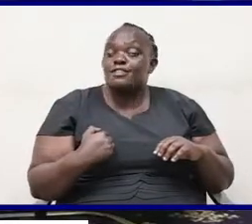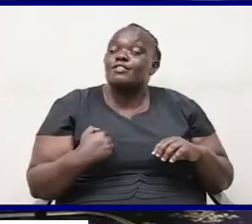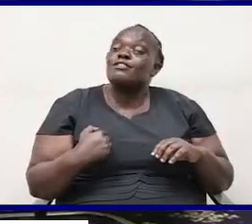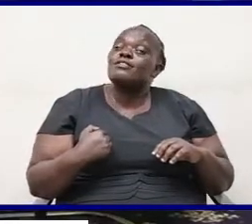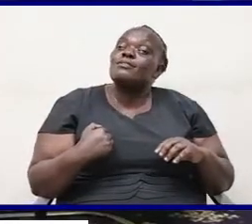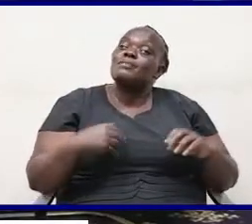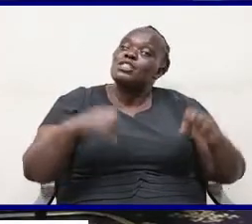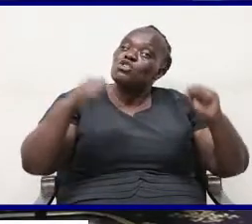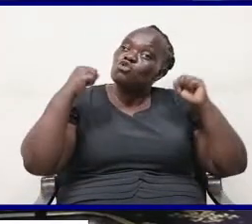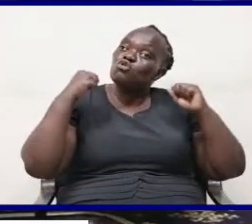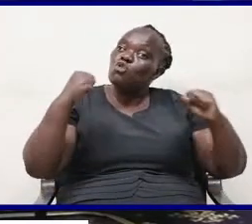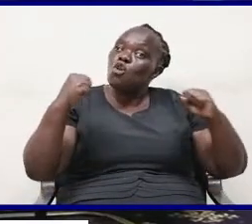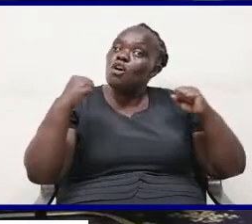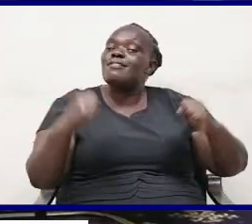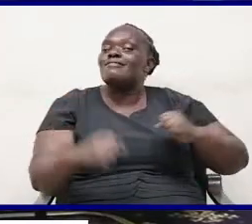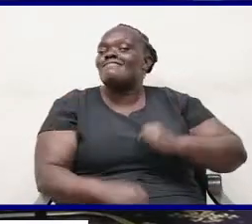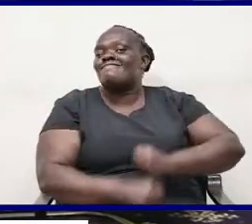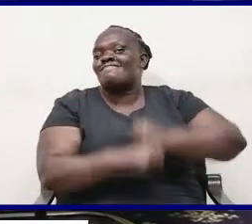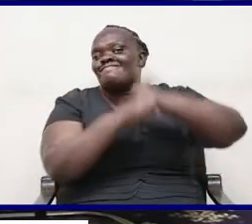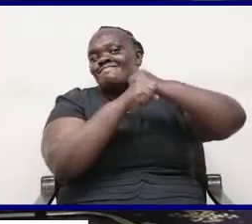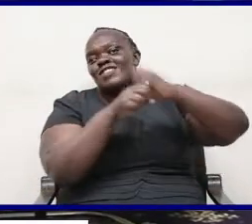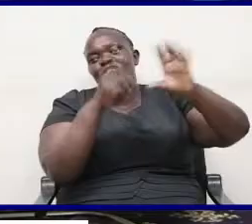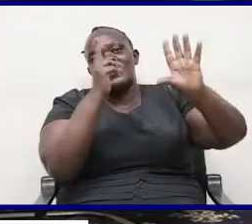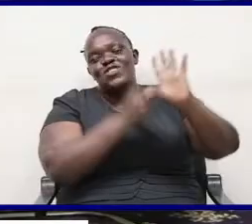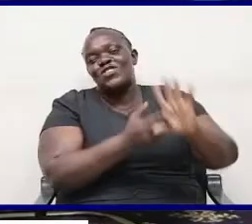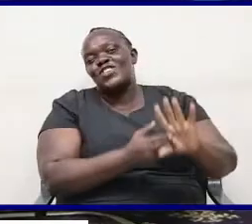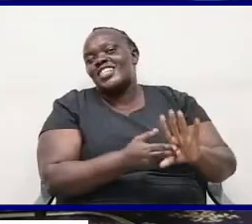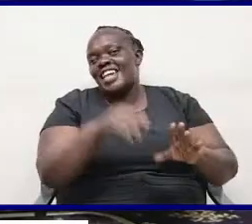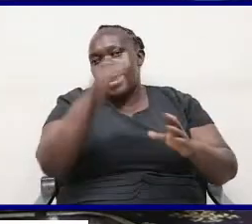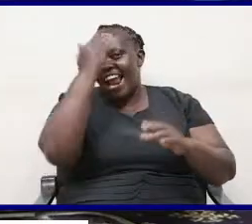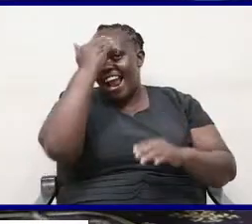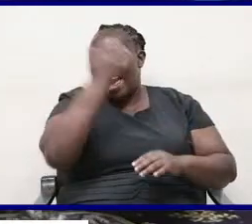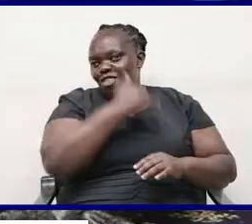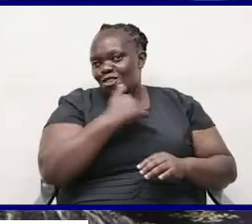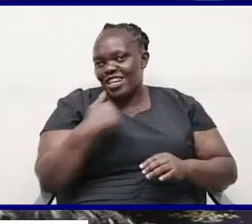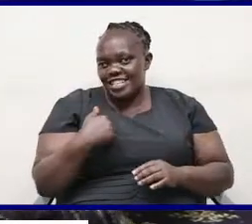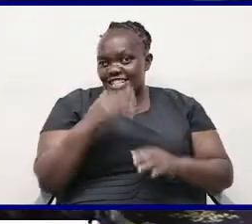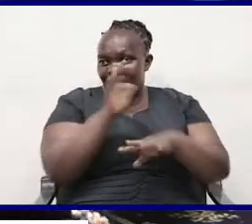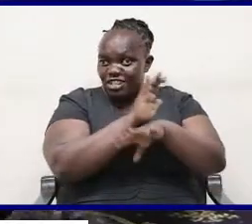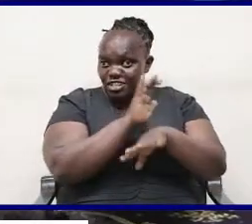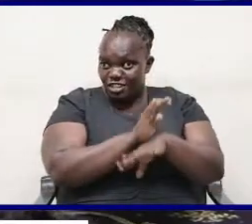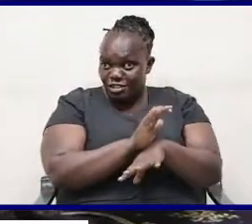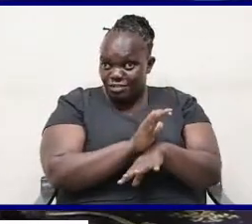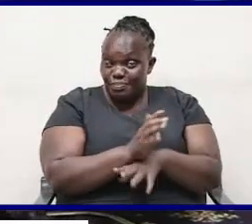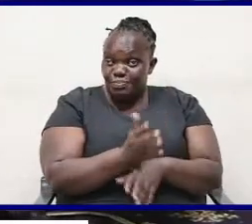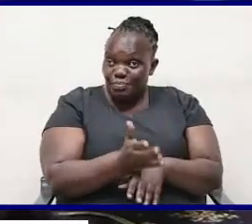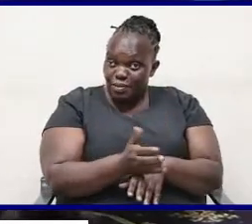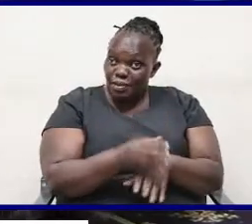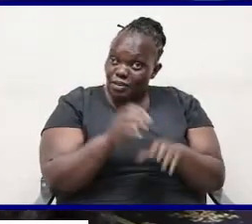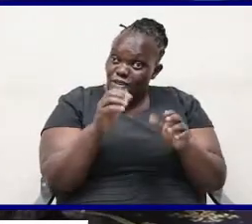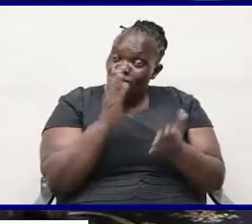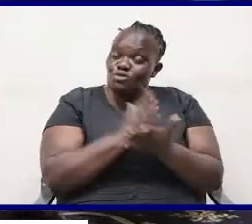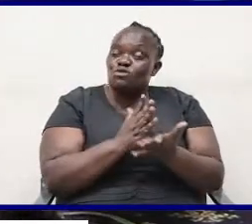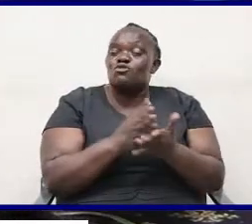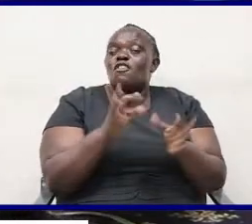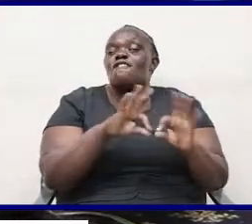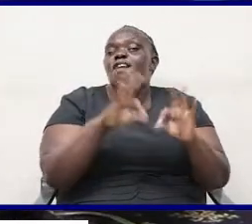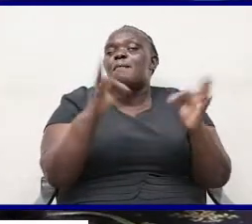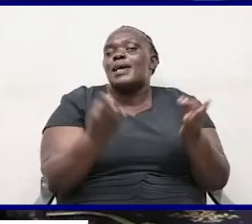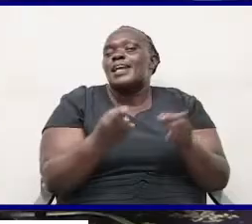I strongly subscribe to the Catholic faith. Okay, let's say, and of course we can assume you're a